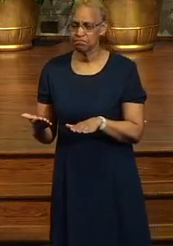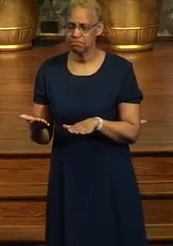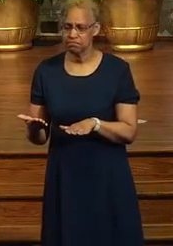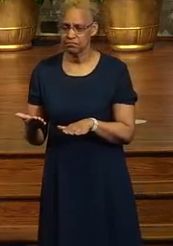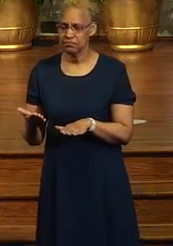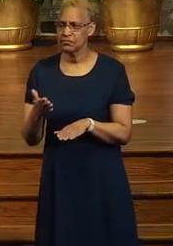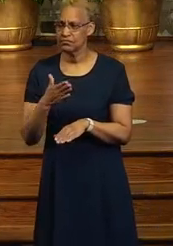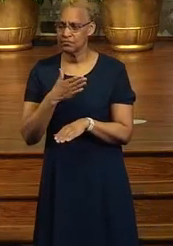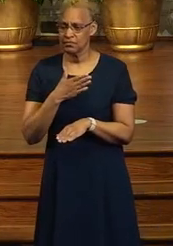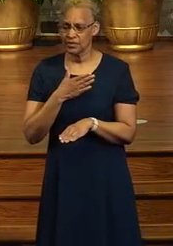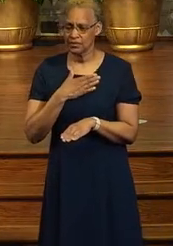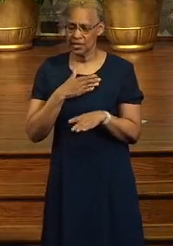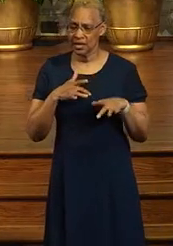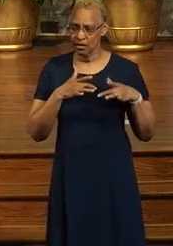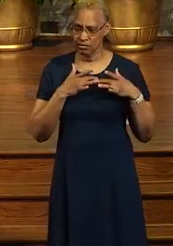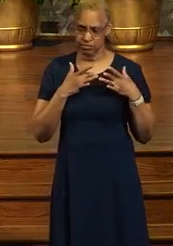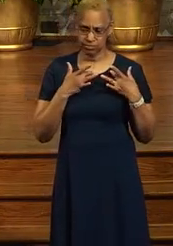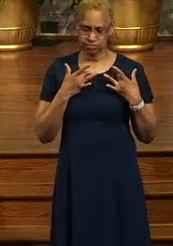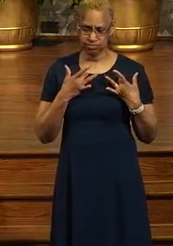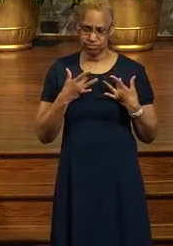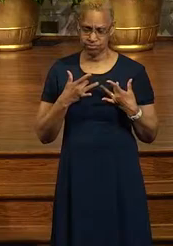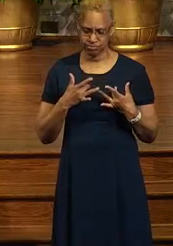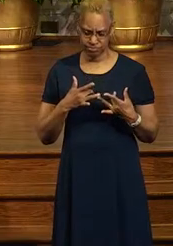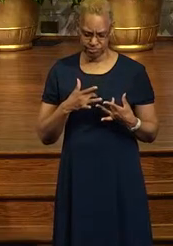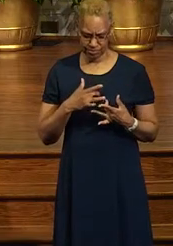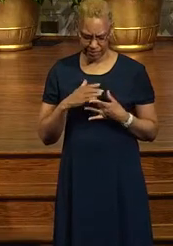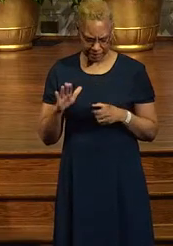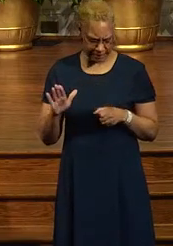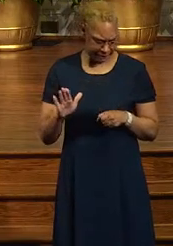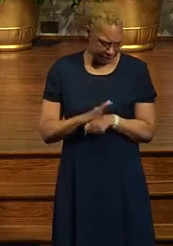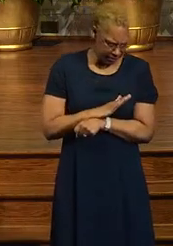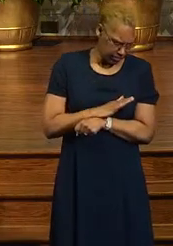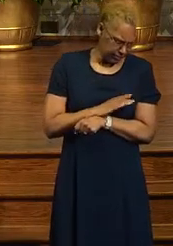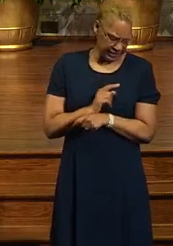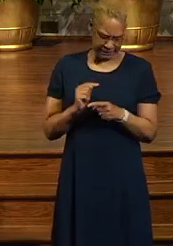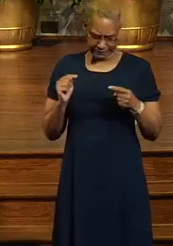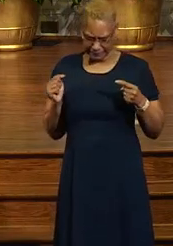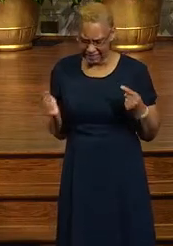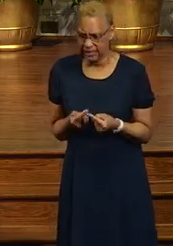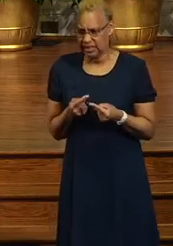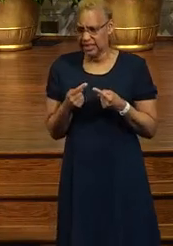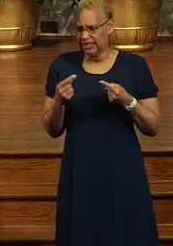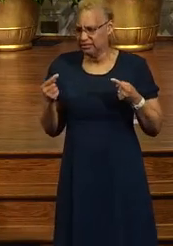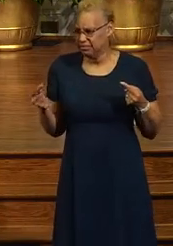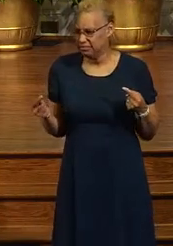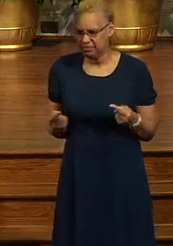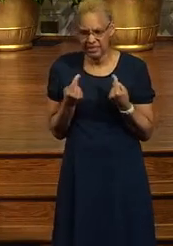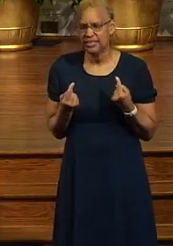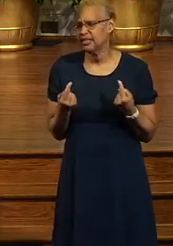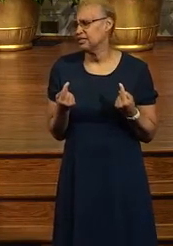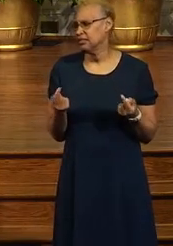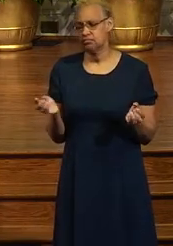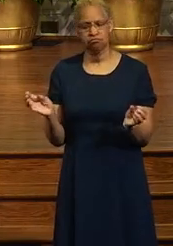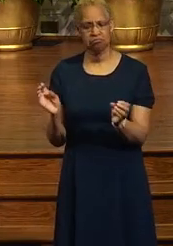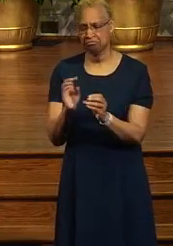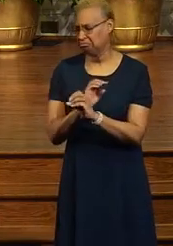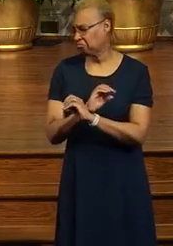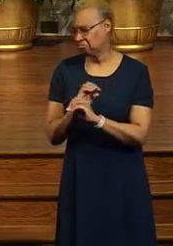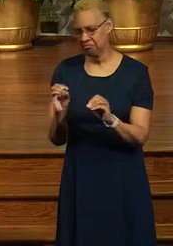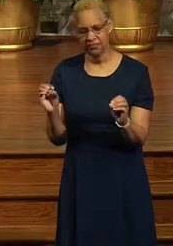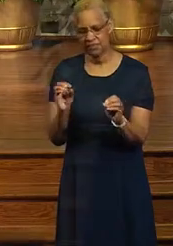Though my heart had gone so very far